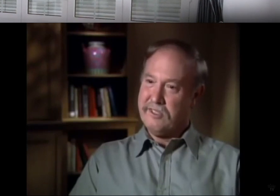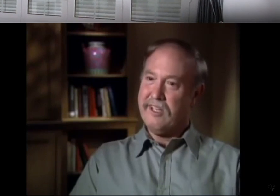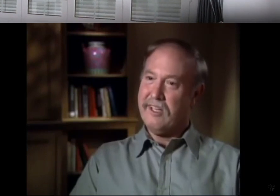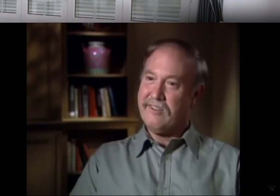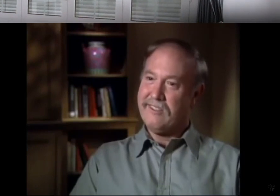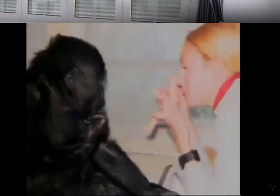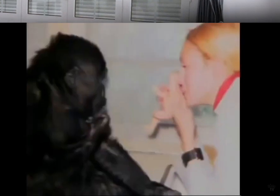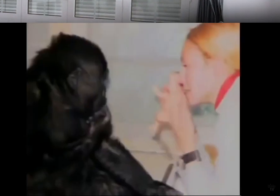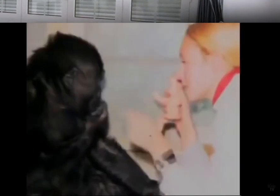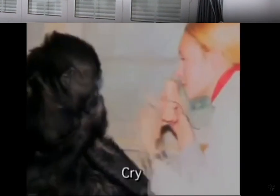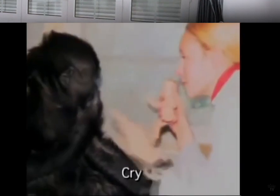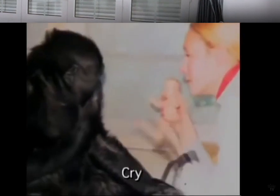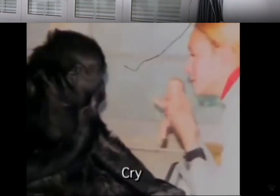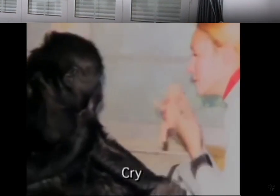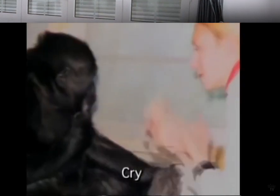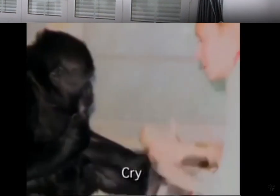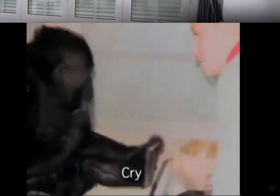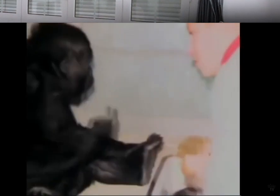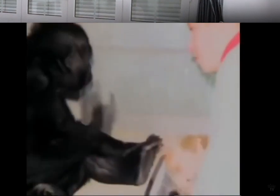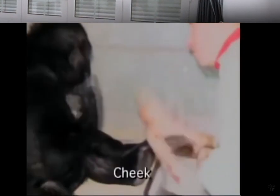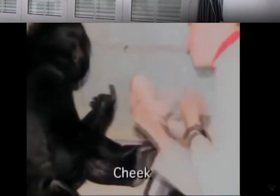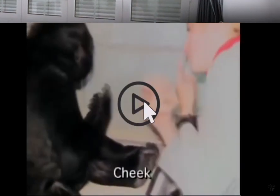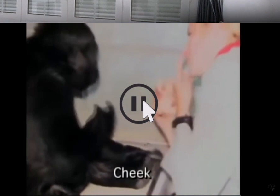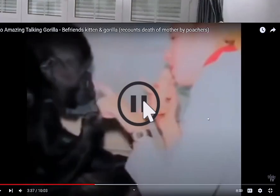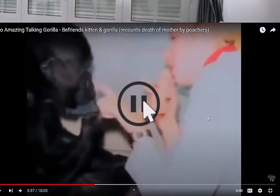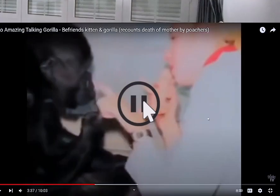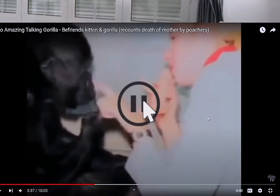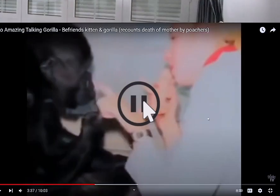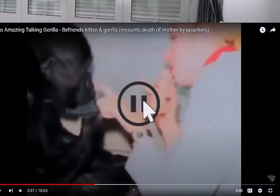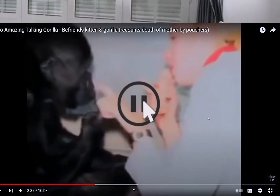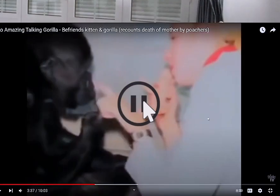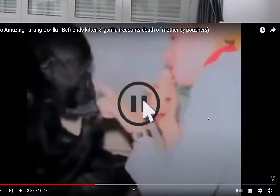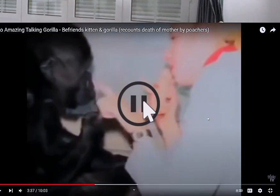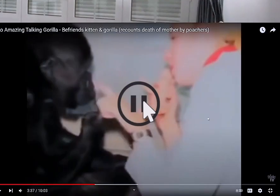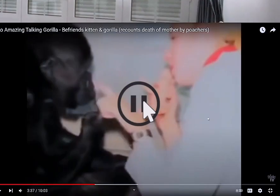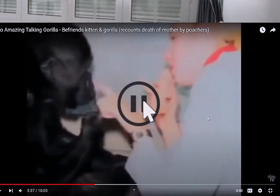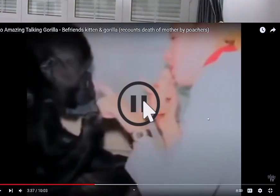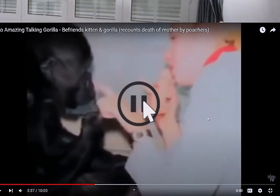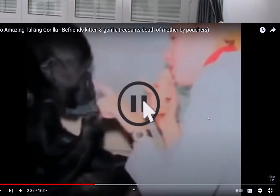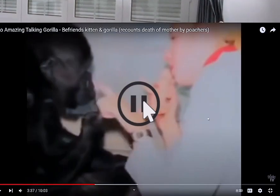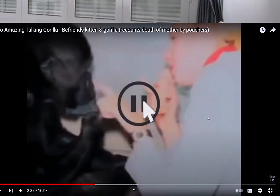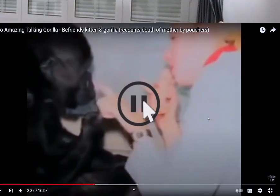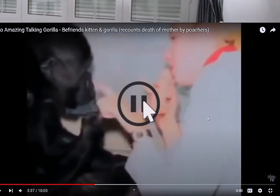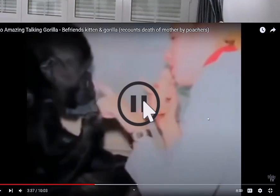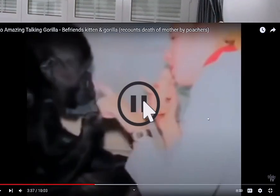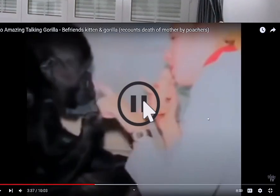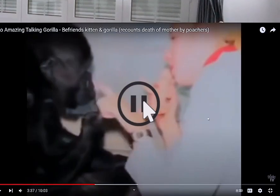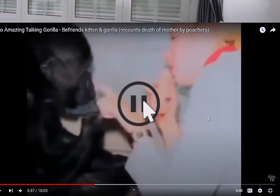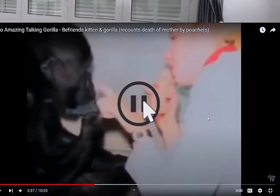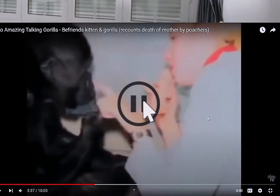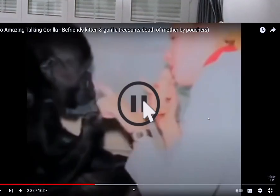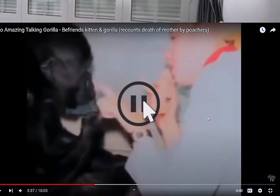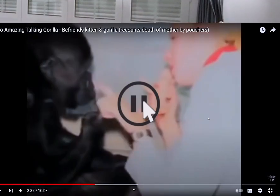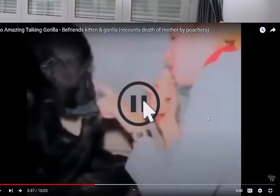Koko was using sign language. I couldn't believe it. Wow. People are able to train their dogs to use buttons